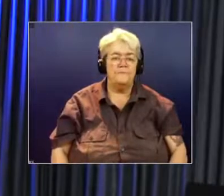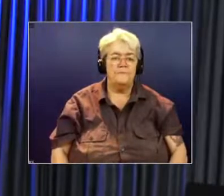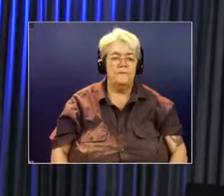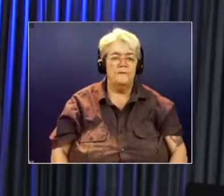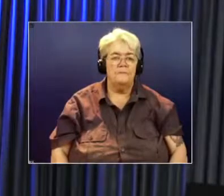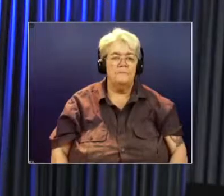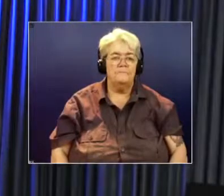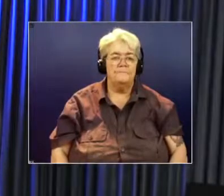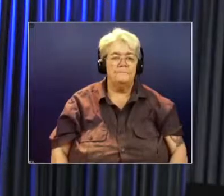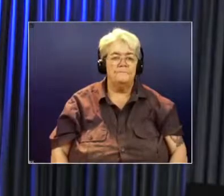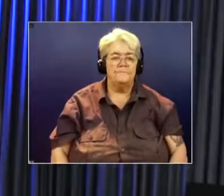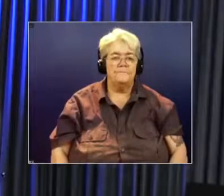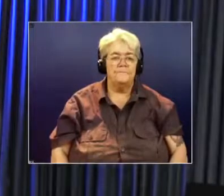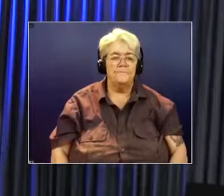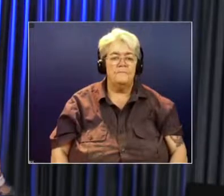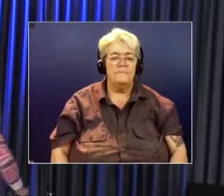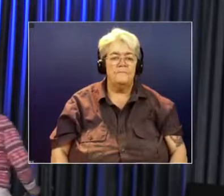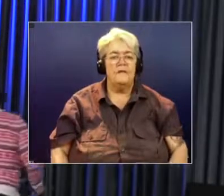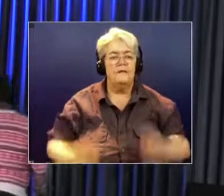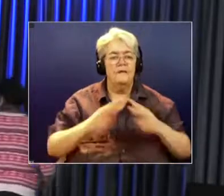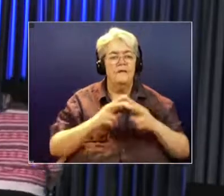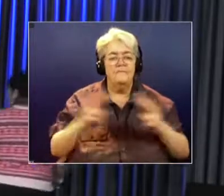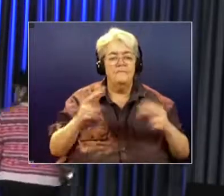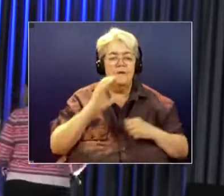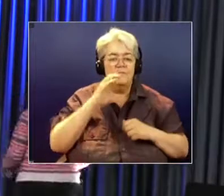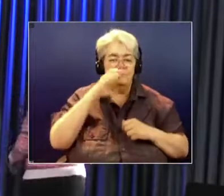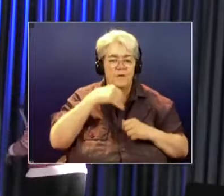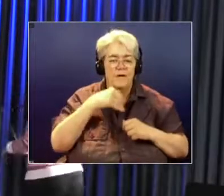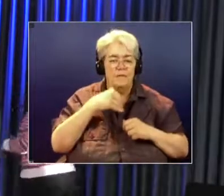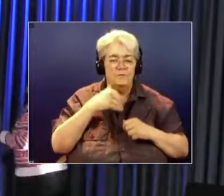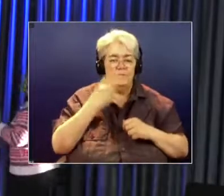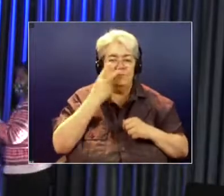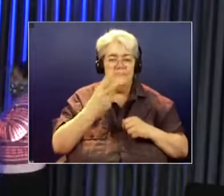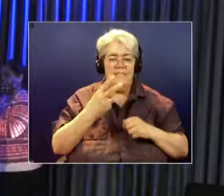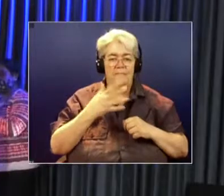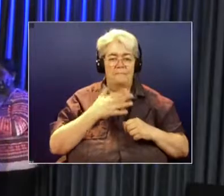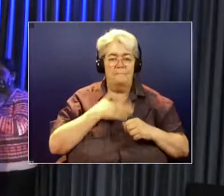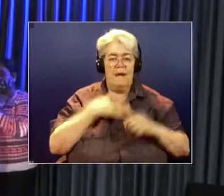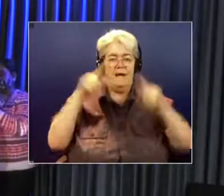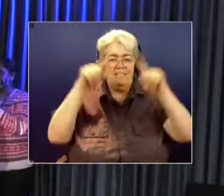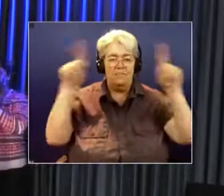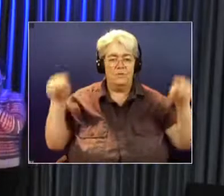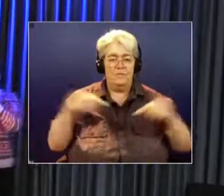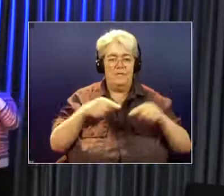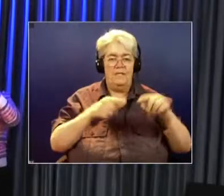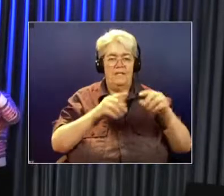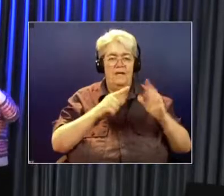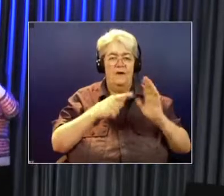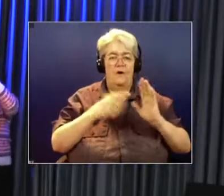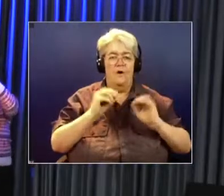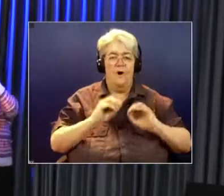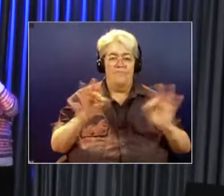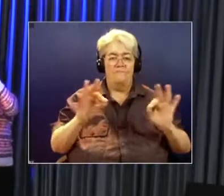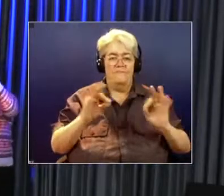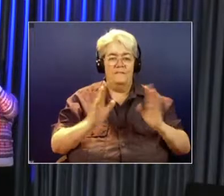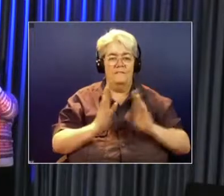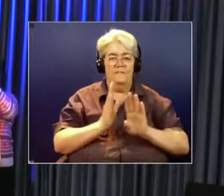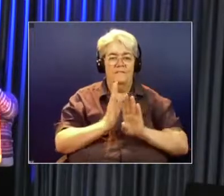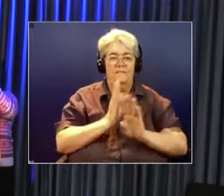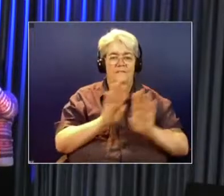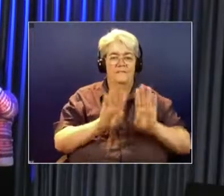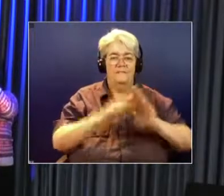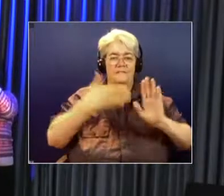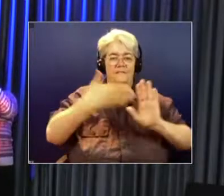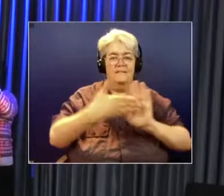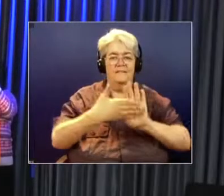your new reality. So just kind of, don't even look at reality. That's your reality. So what we've done is the